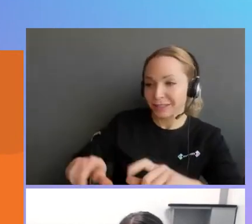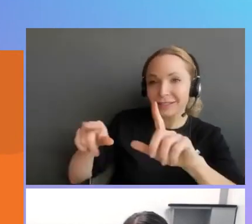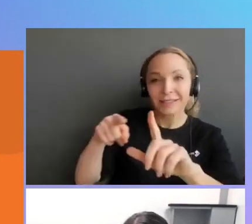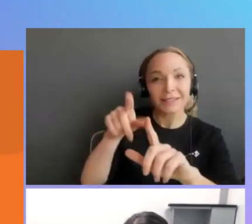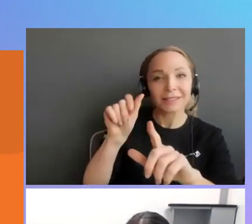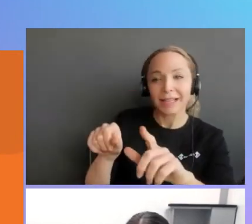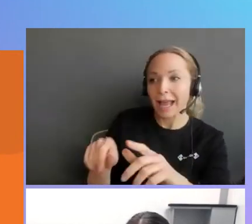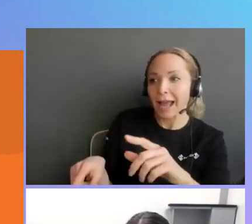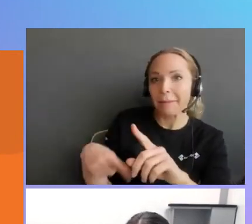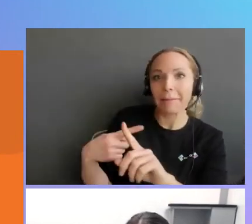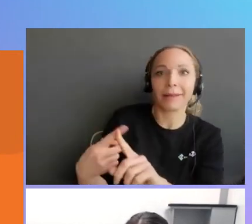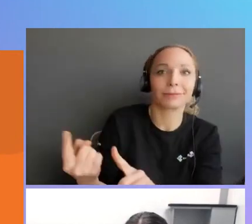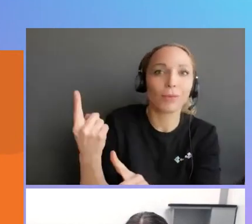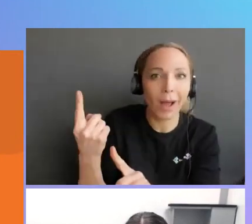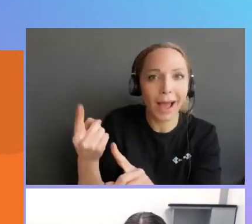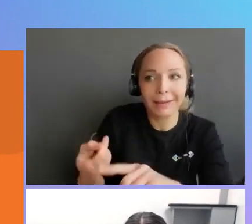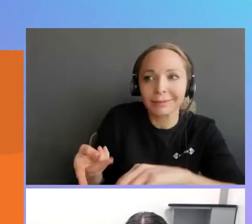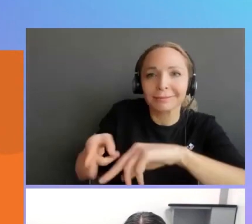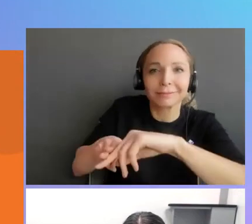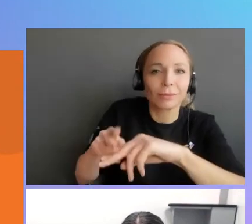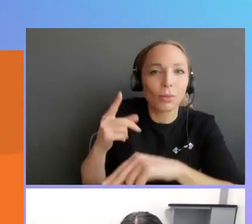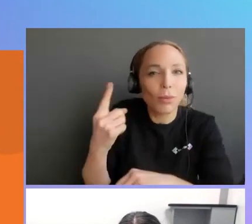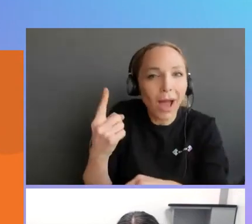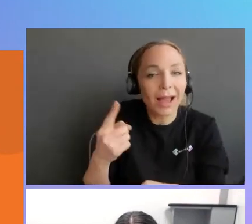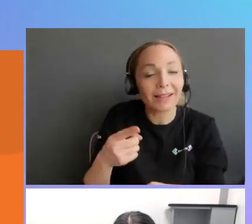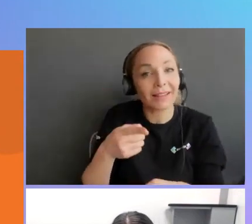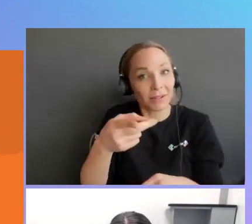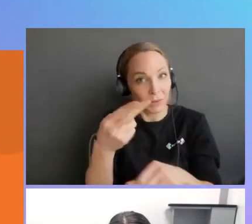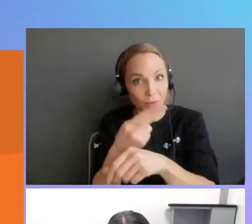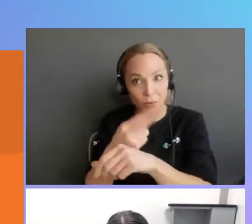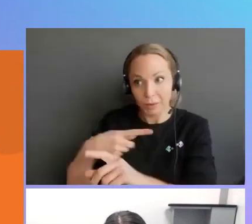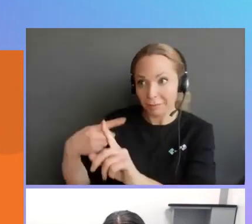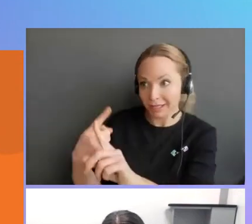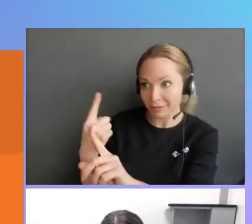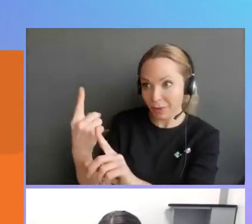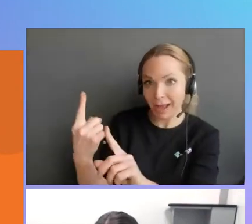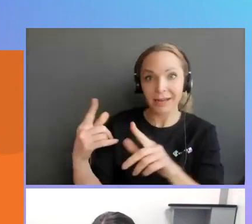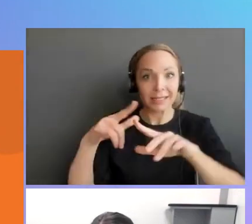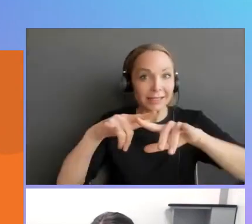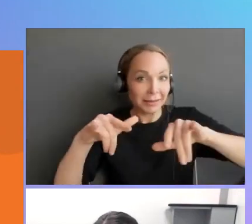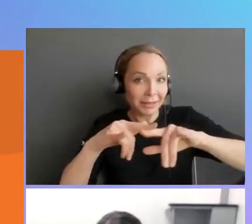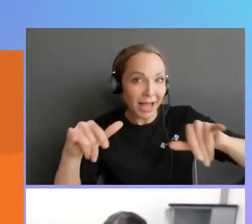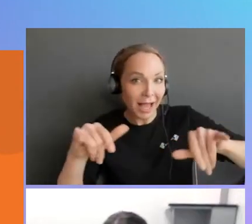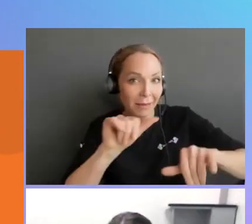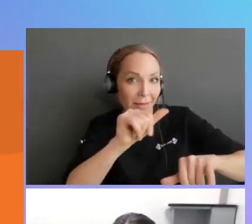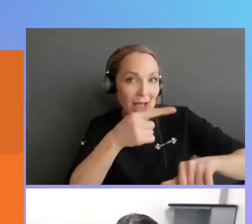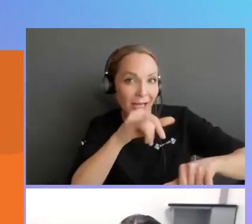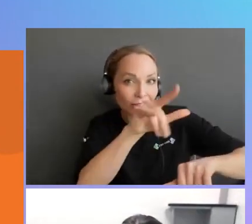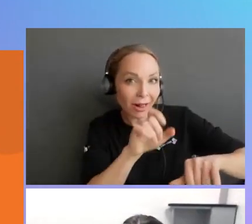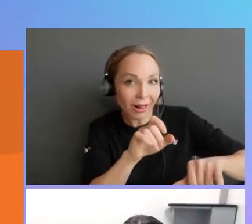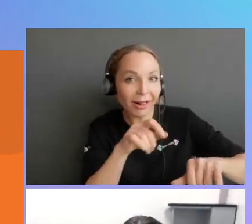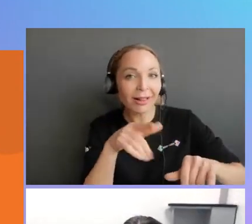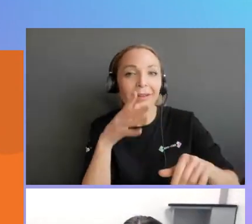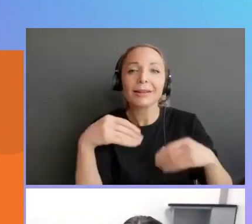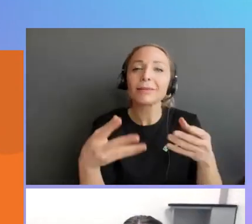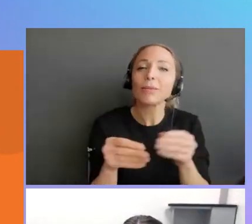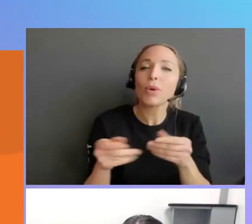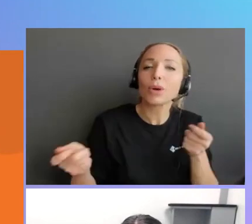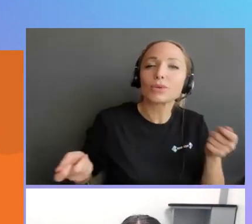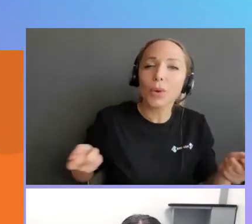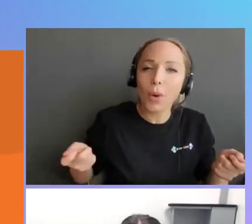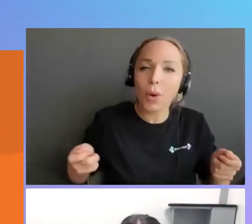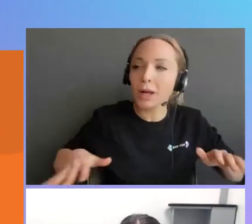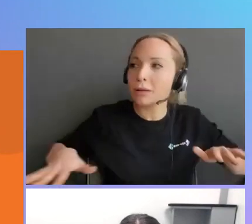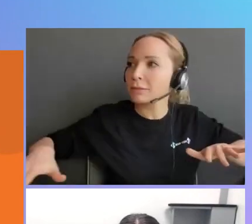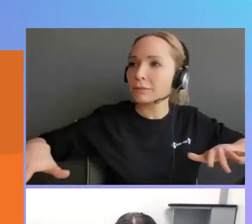+1 in tandem with Agile gives you a lot more control over the pace with which you're sharing accessibility.